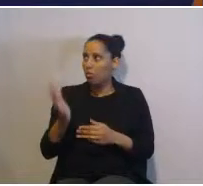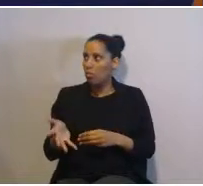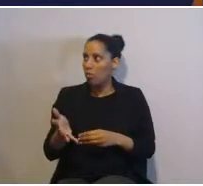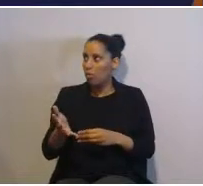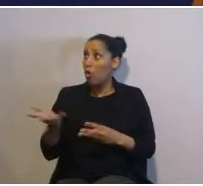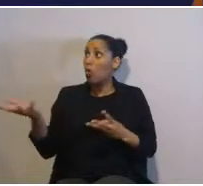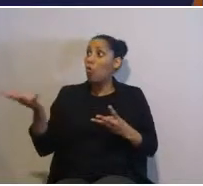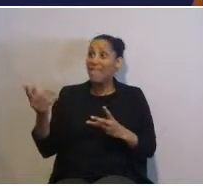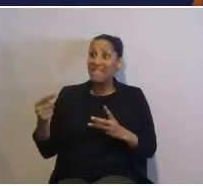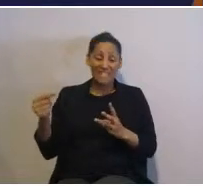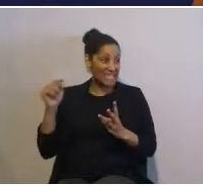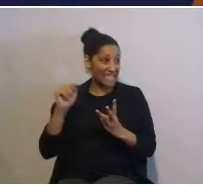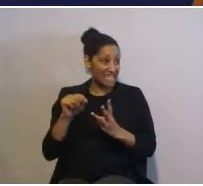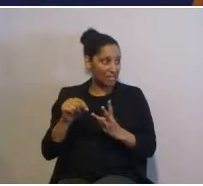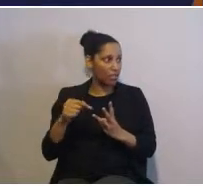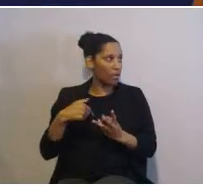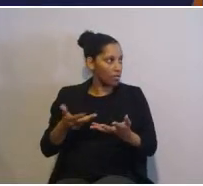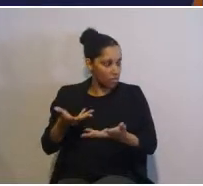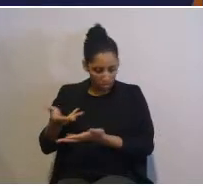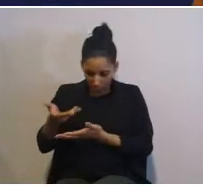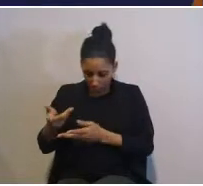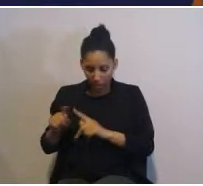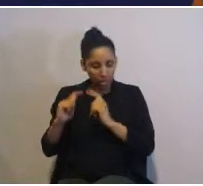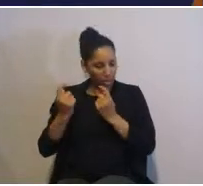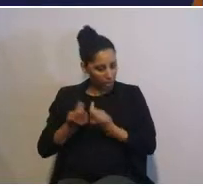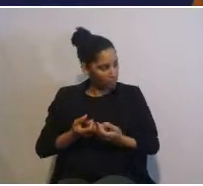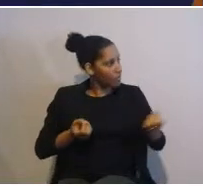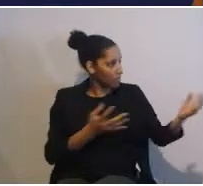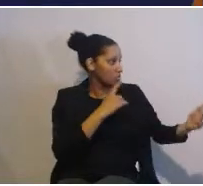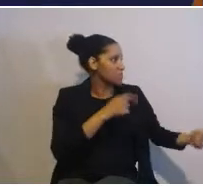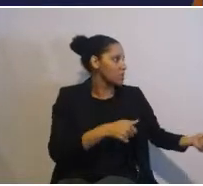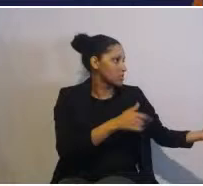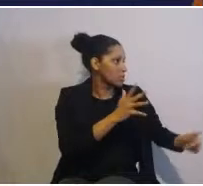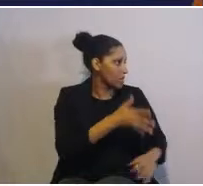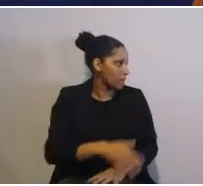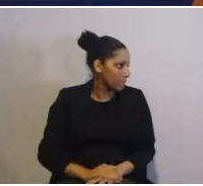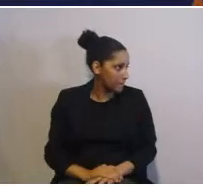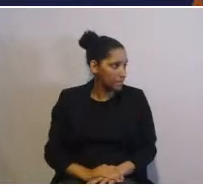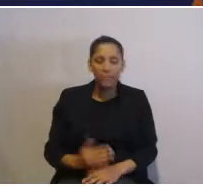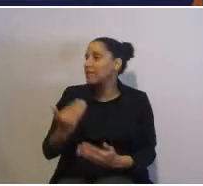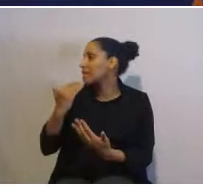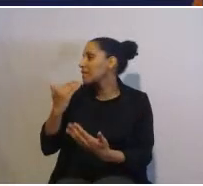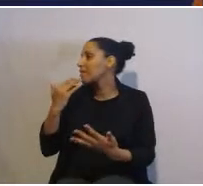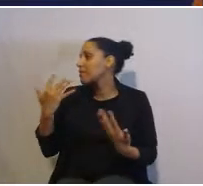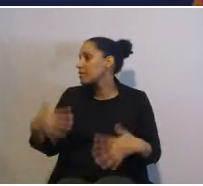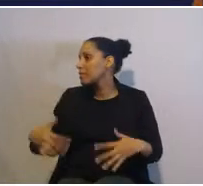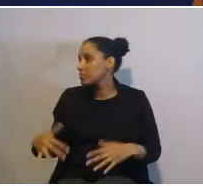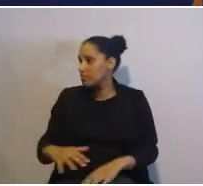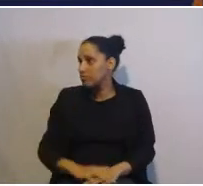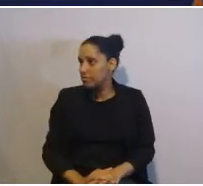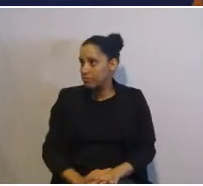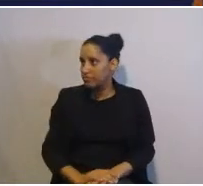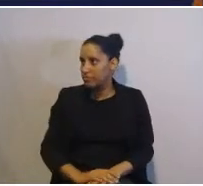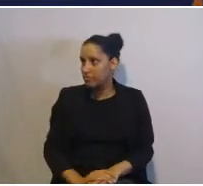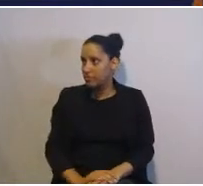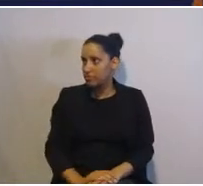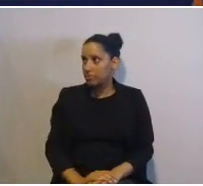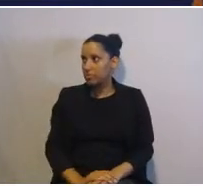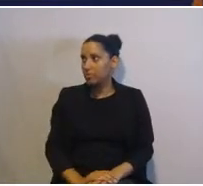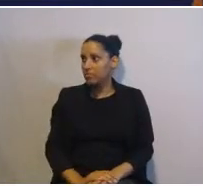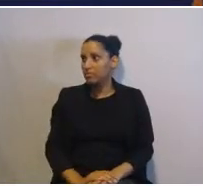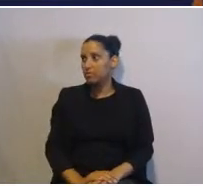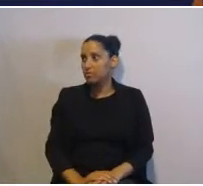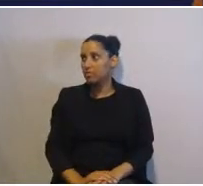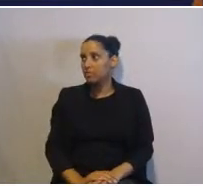is, let me consult with the team, and then we'll provide a response. Thank you very much. Thank you.